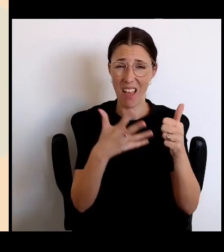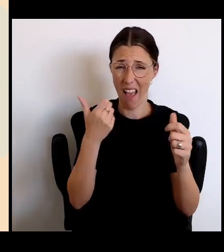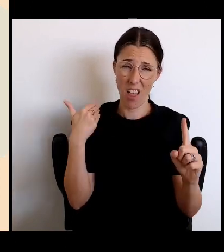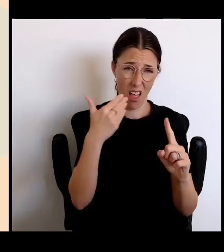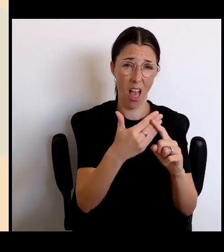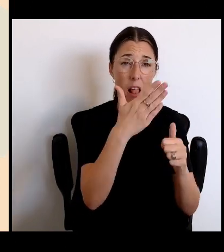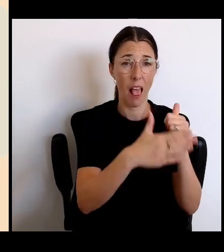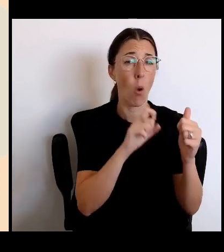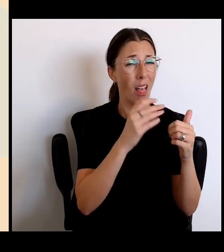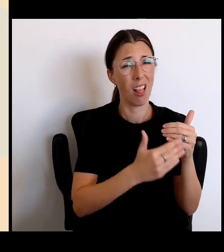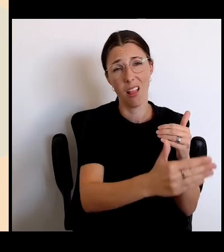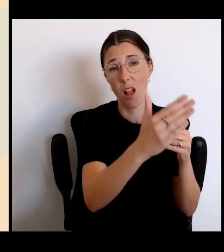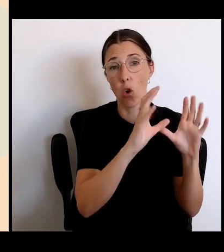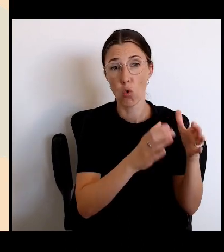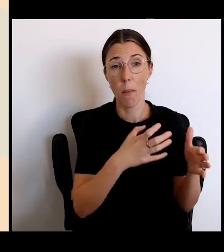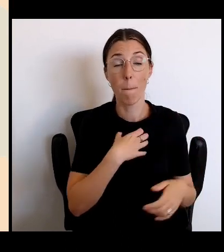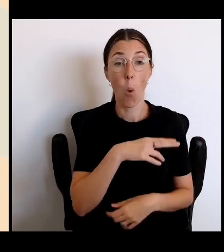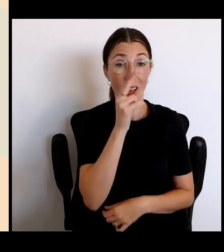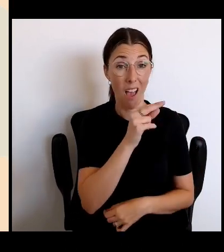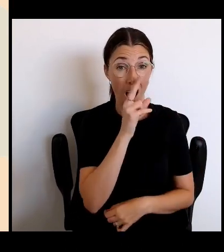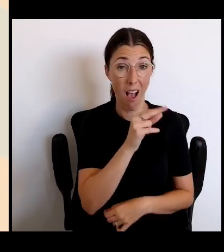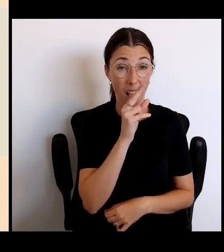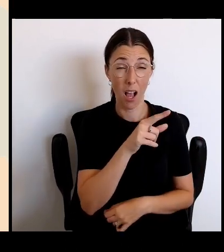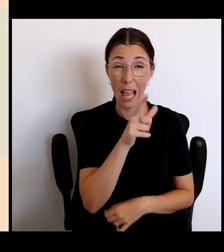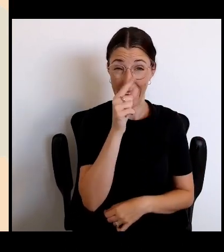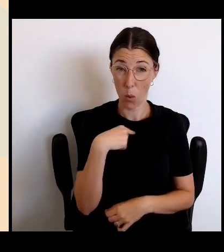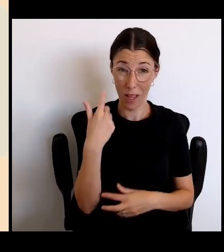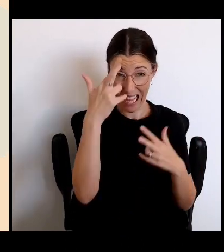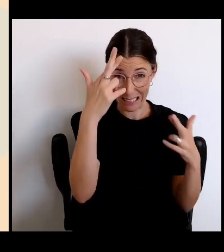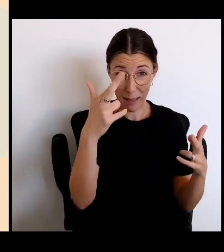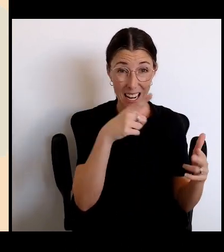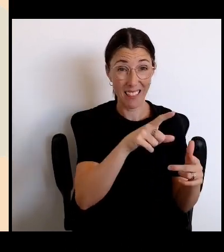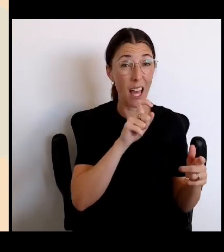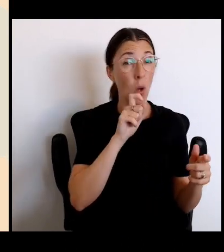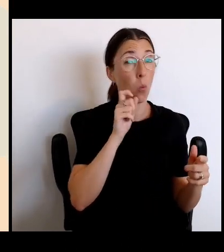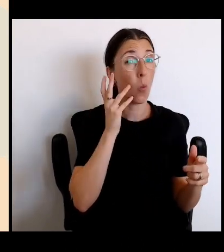younger, could we expect that their status may change as they become older?